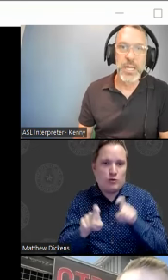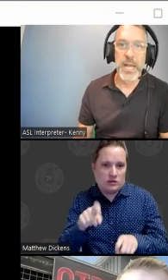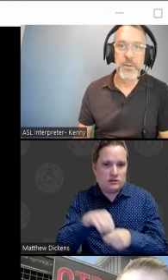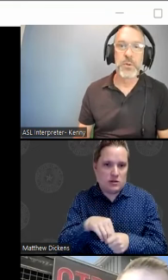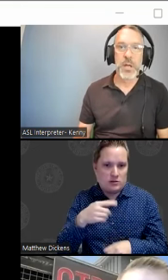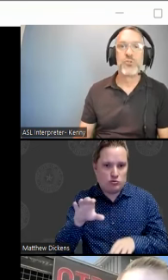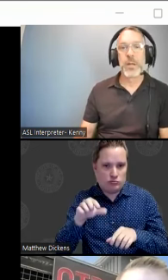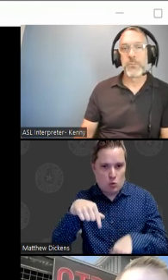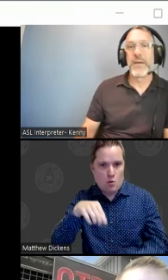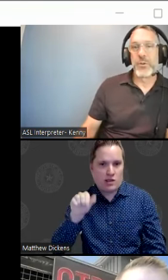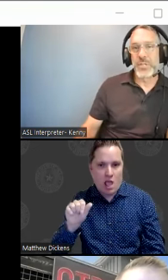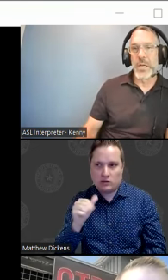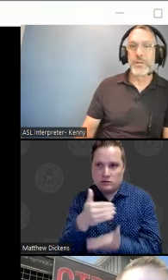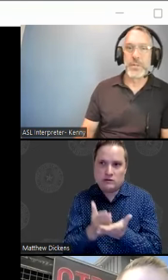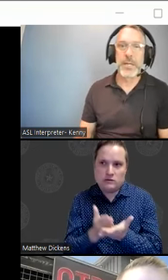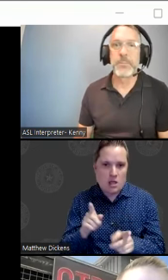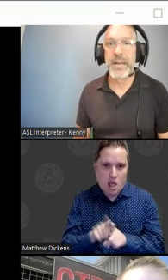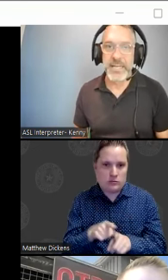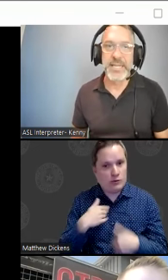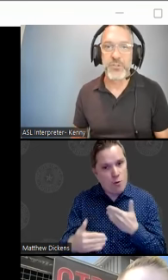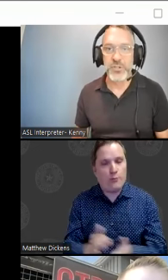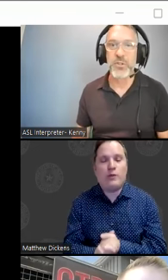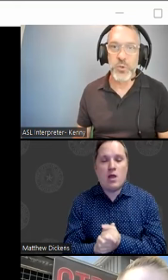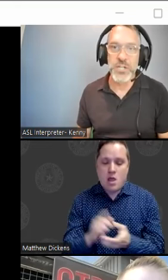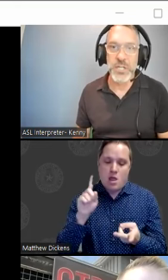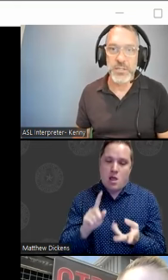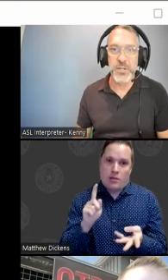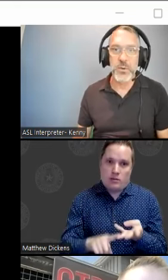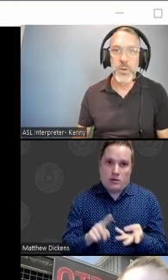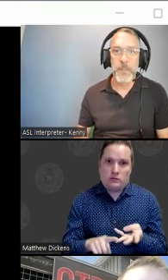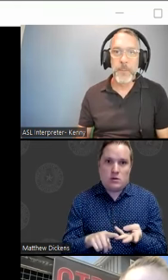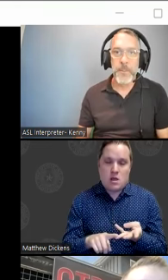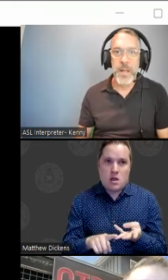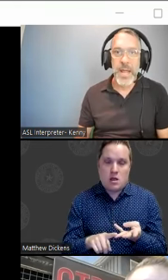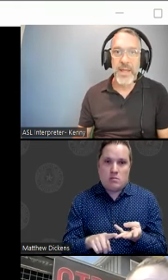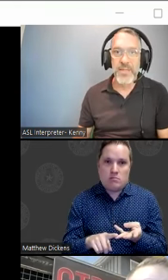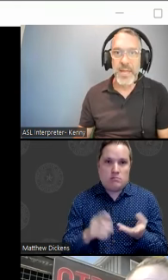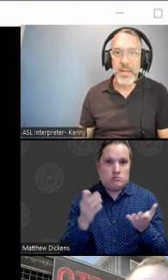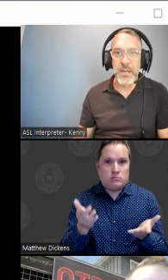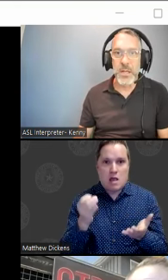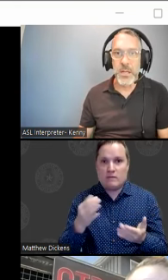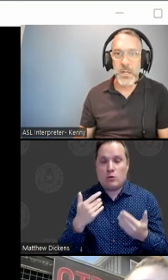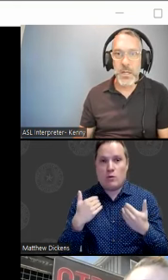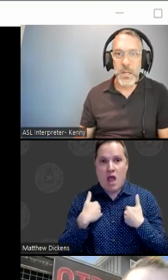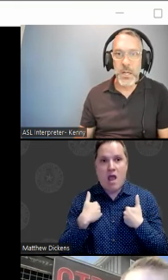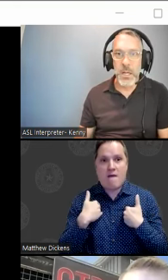presentation, and we'll have those the panelists answer some of those questions. So, and